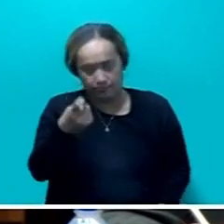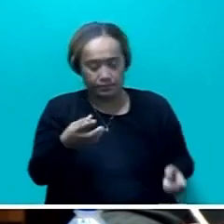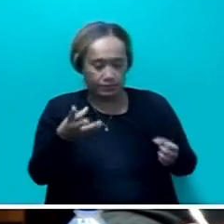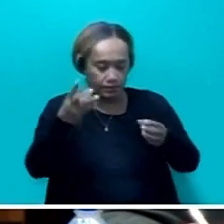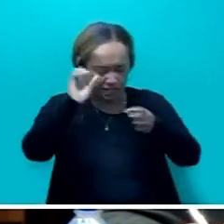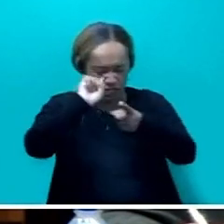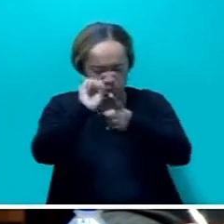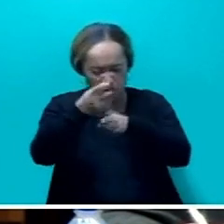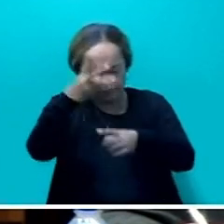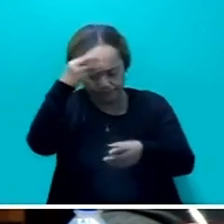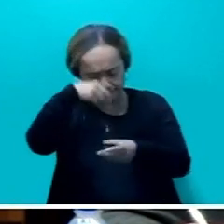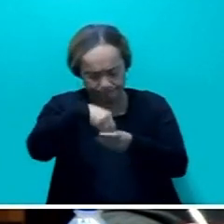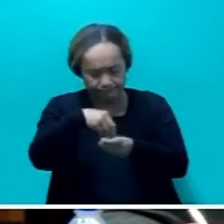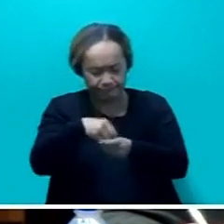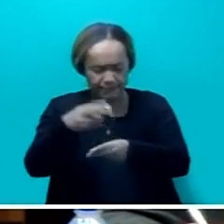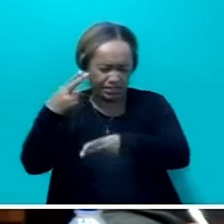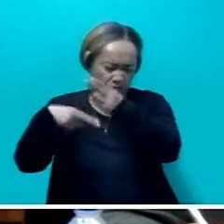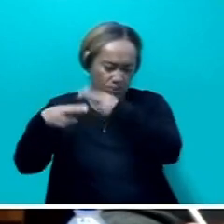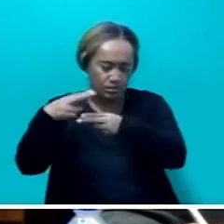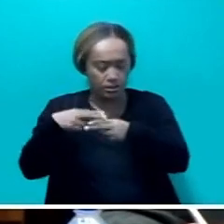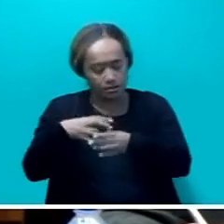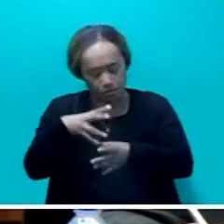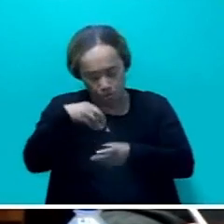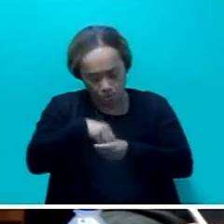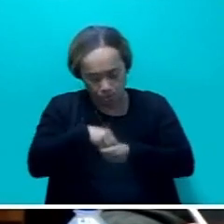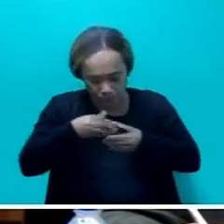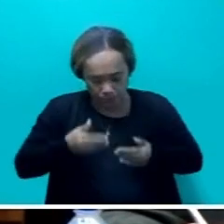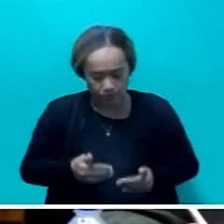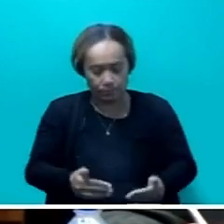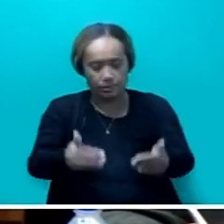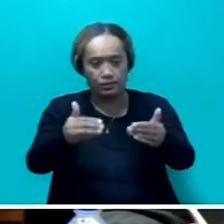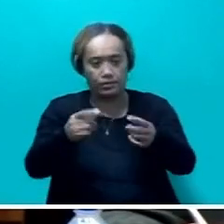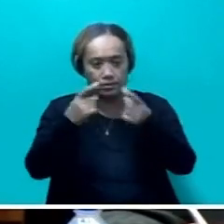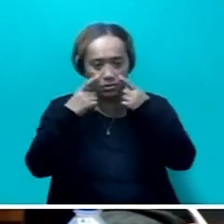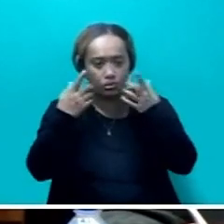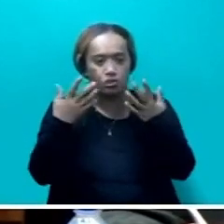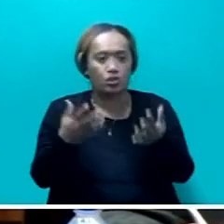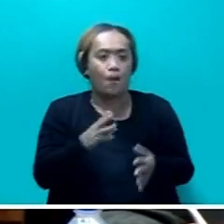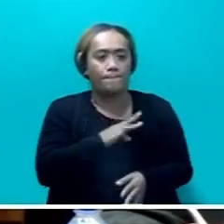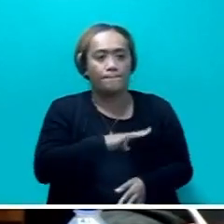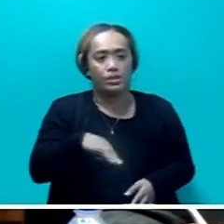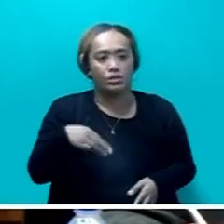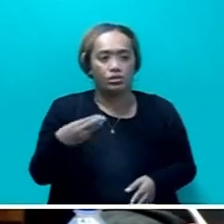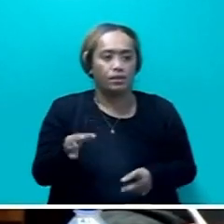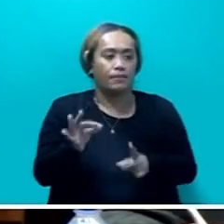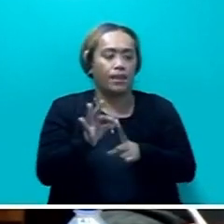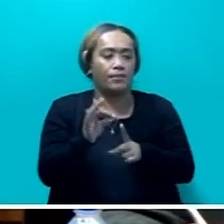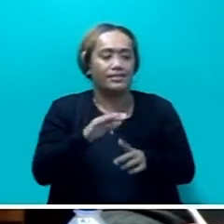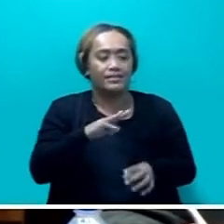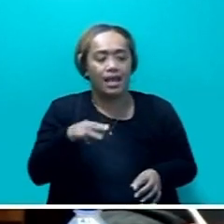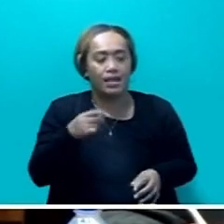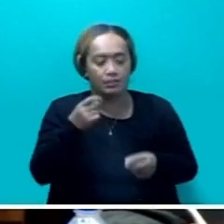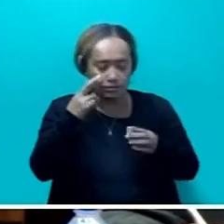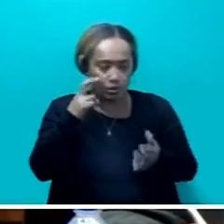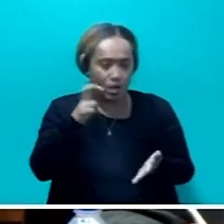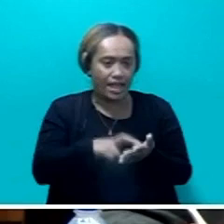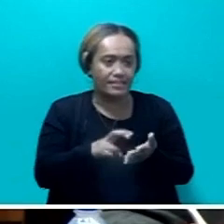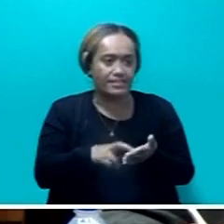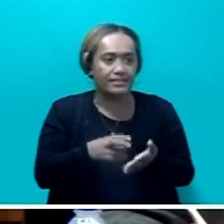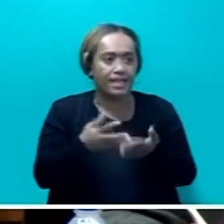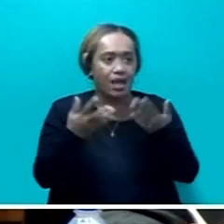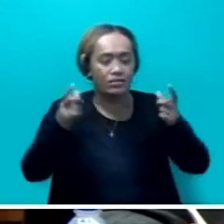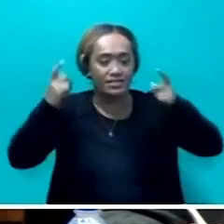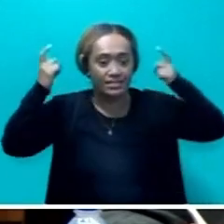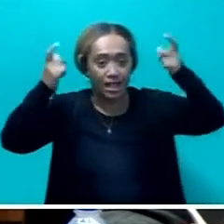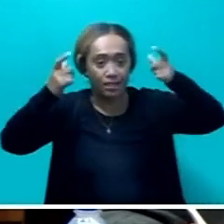country. And this coalition government, under the leadership of the Honourable Prime Minister, recognizes this aspect. The